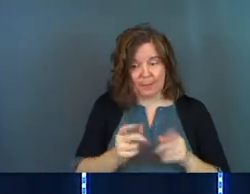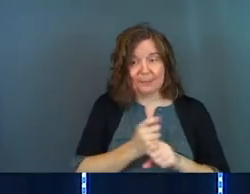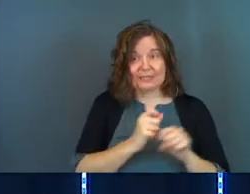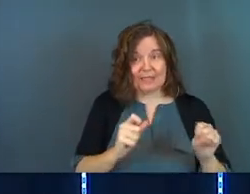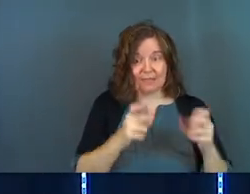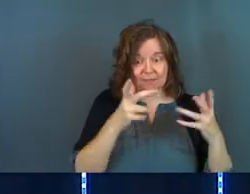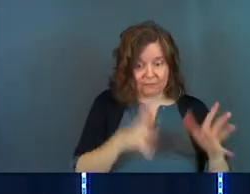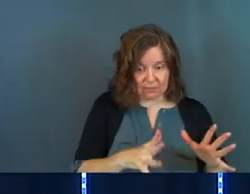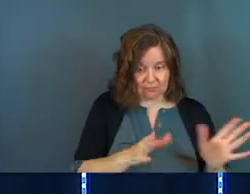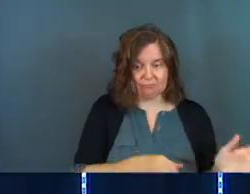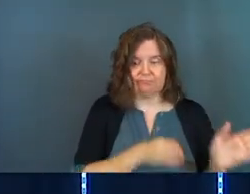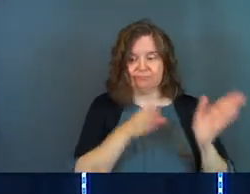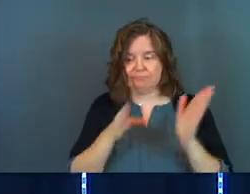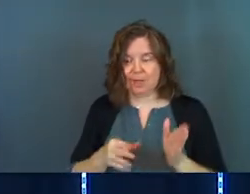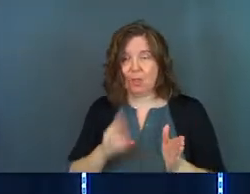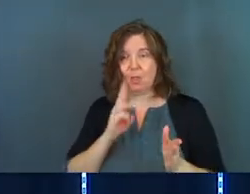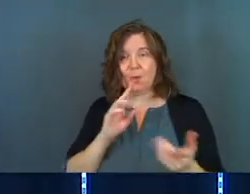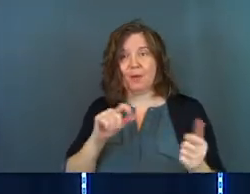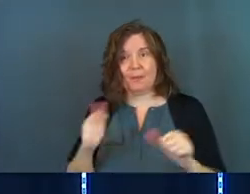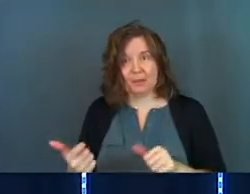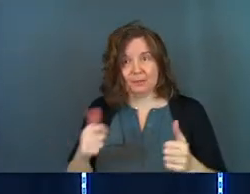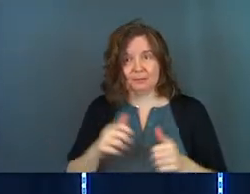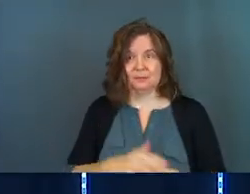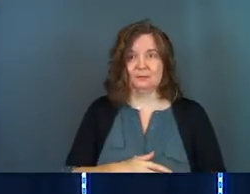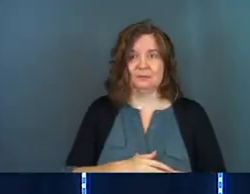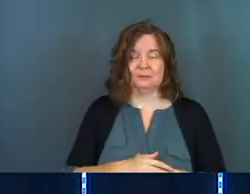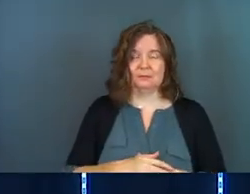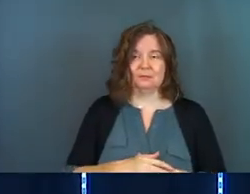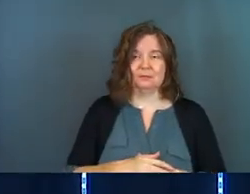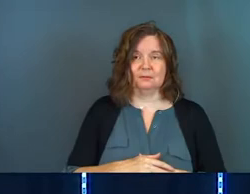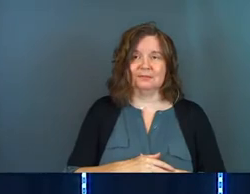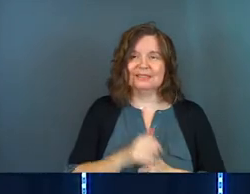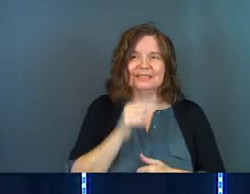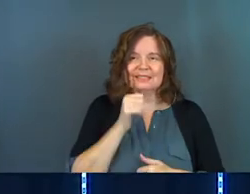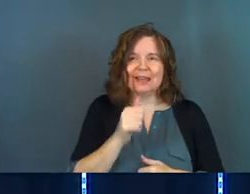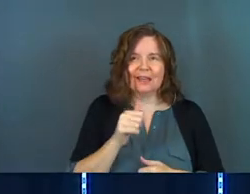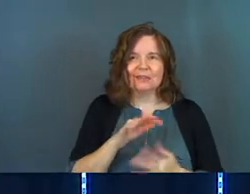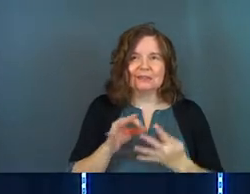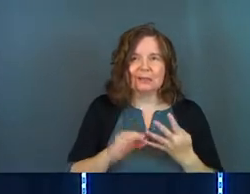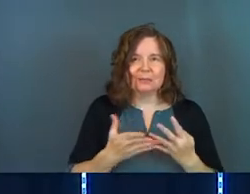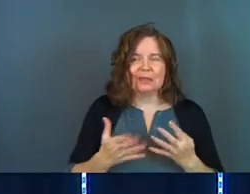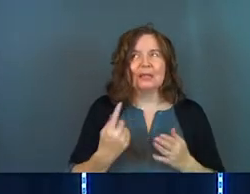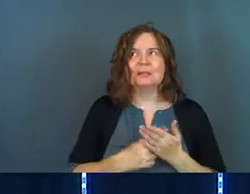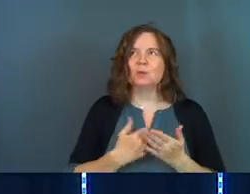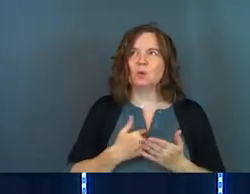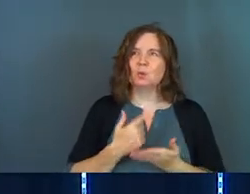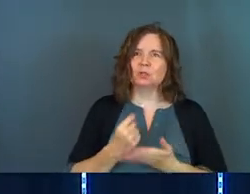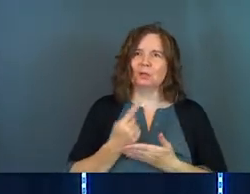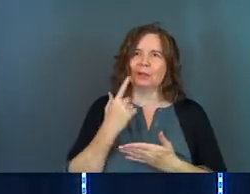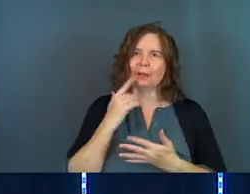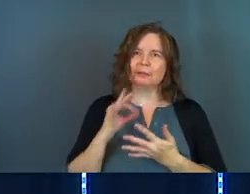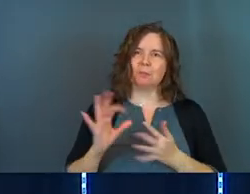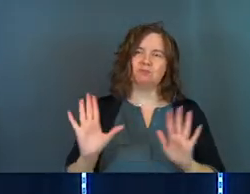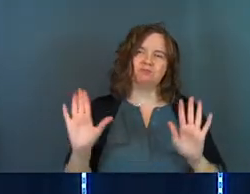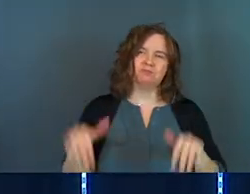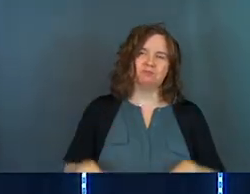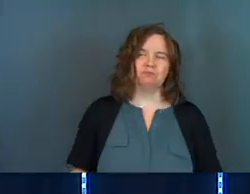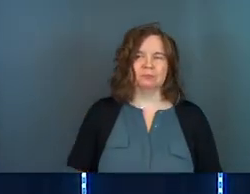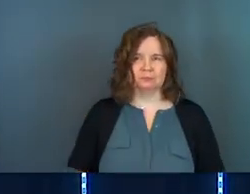get saved and then get them water baptized. It's not this optional thing. And sometimes we treat it like this optional